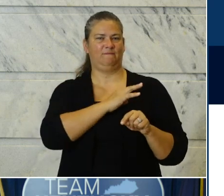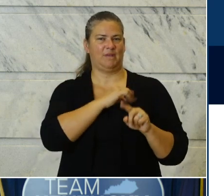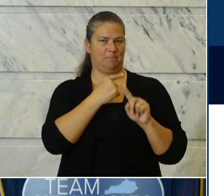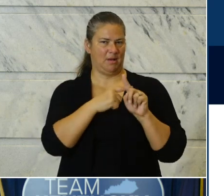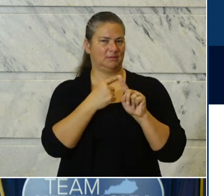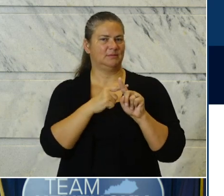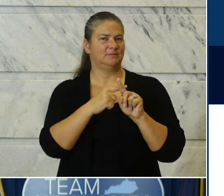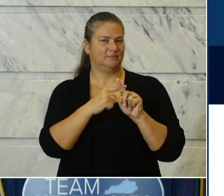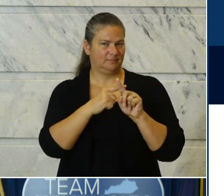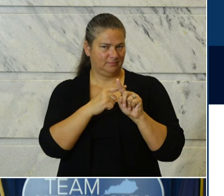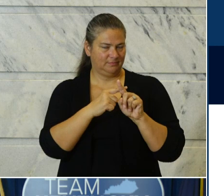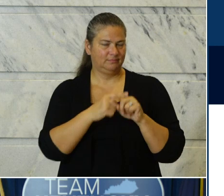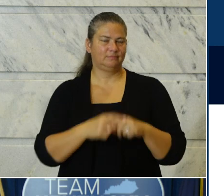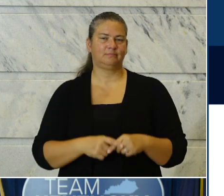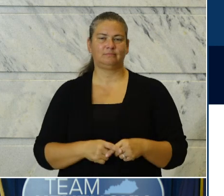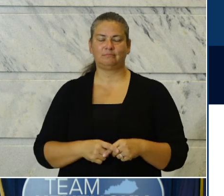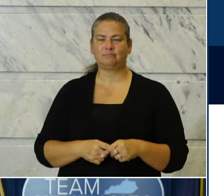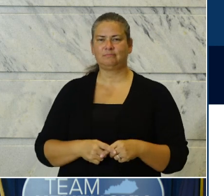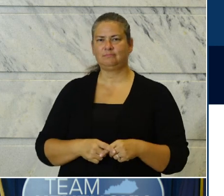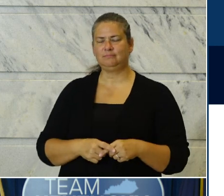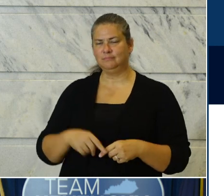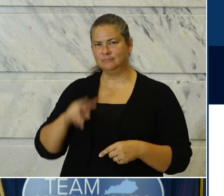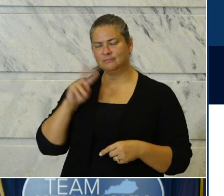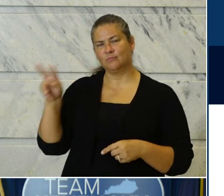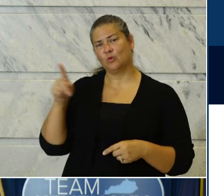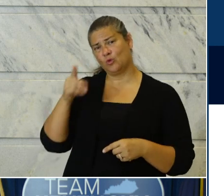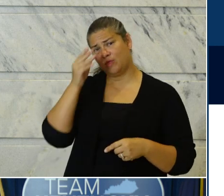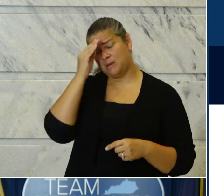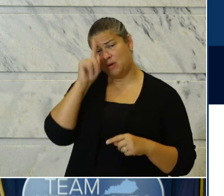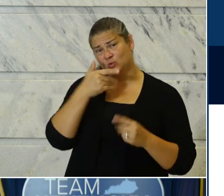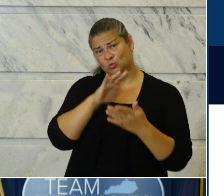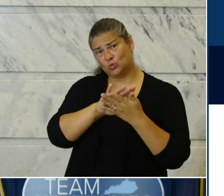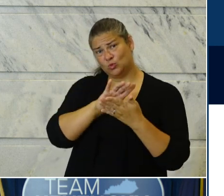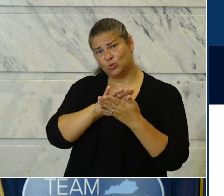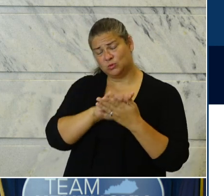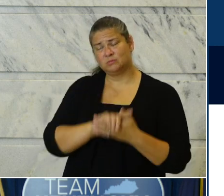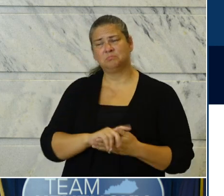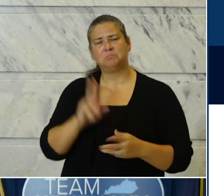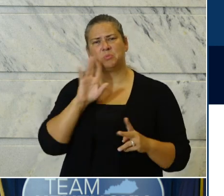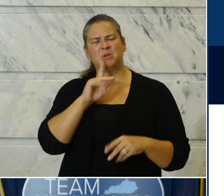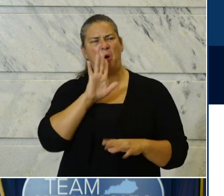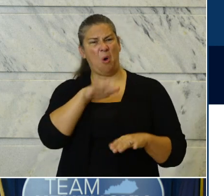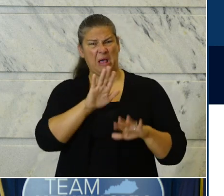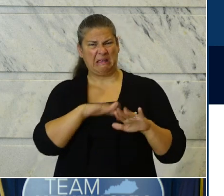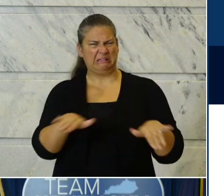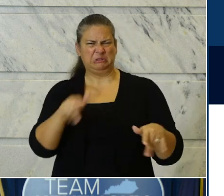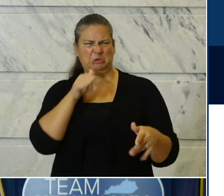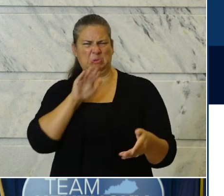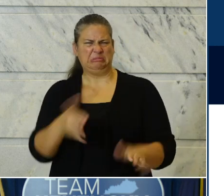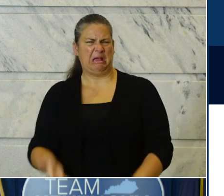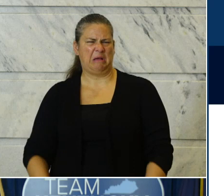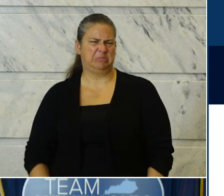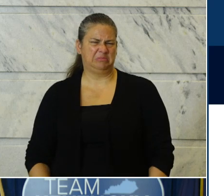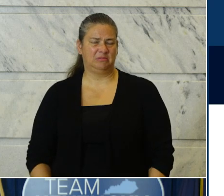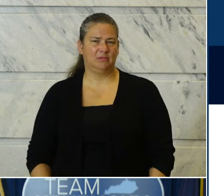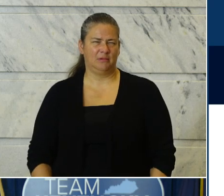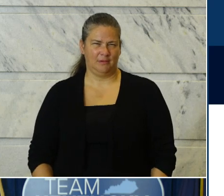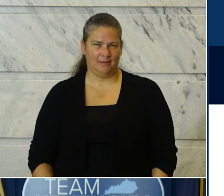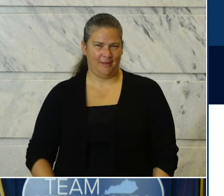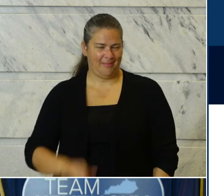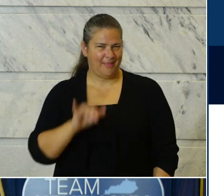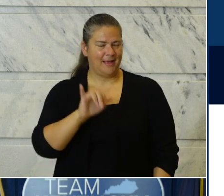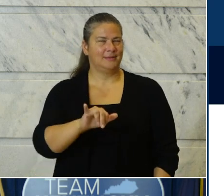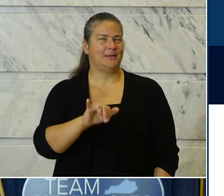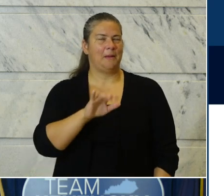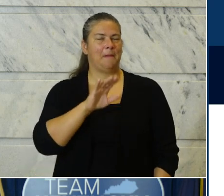staff. I mean, think about when we're talking about schools and people say, well, kids don't die from it. And that's a really bad way to make